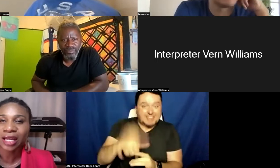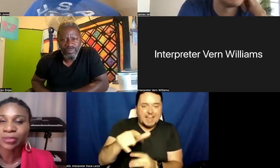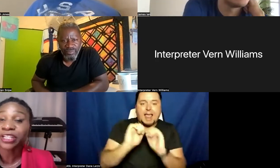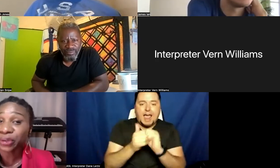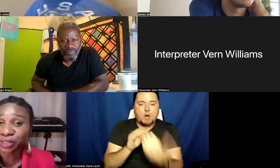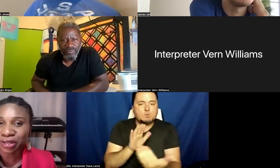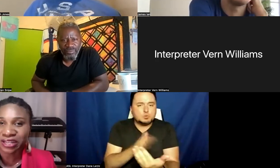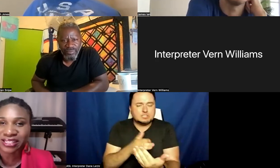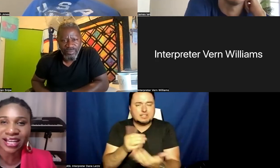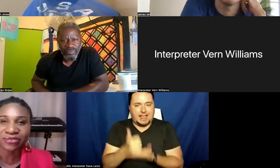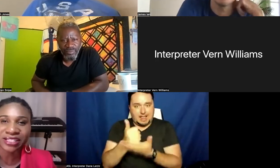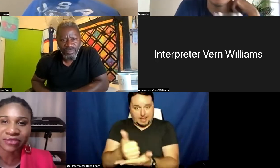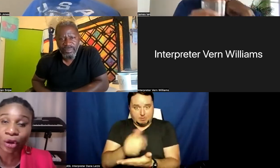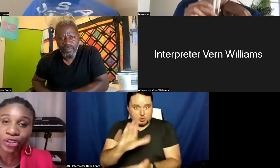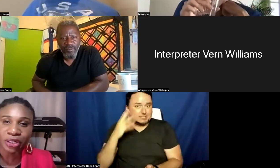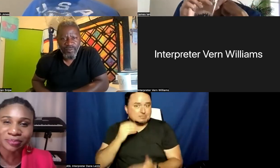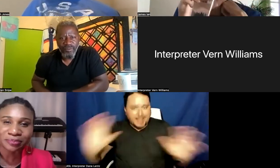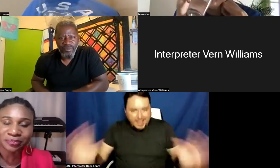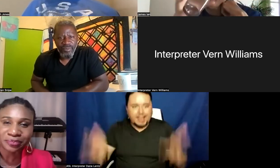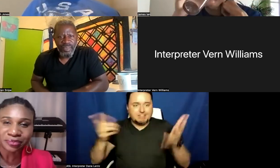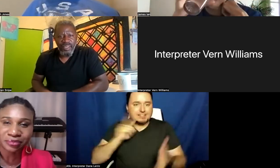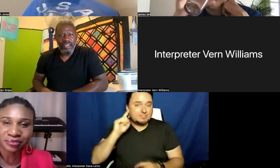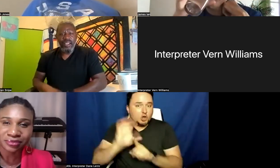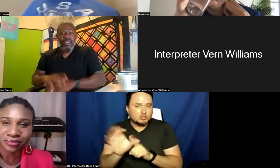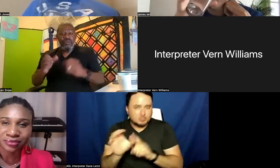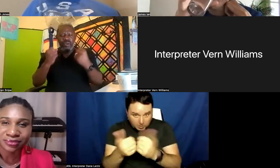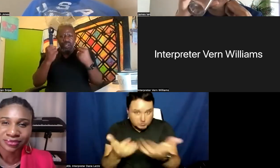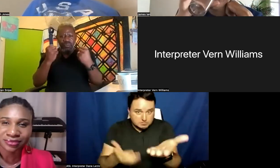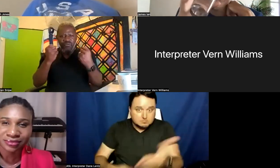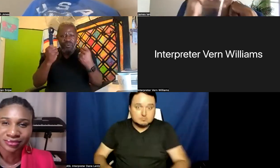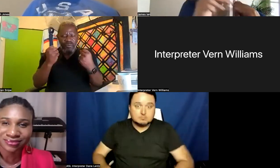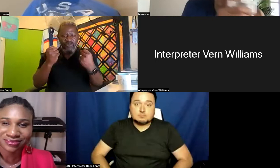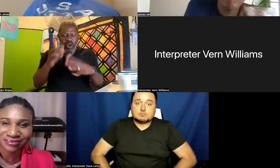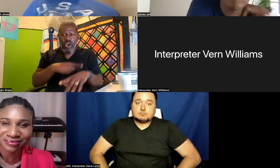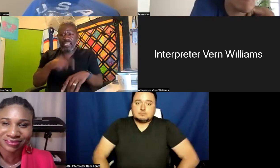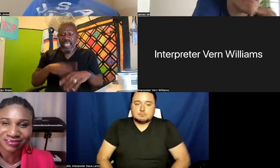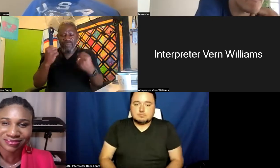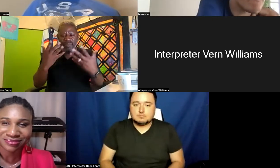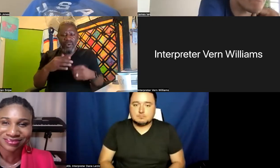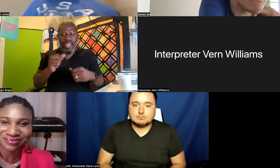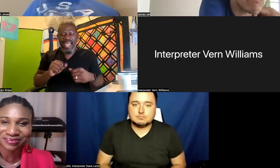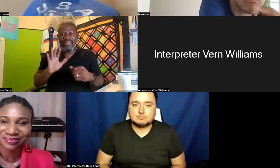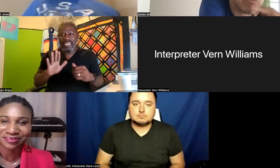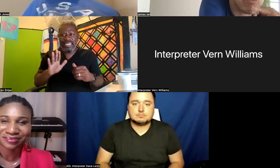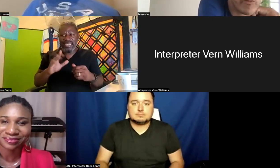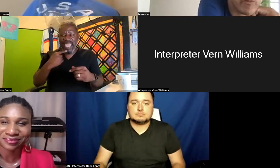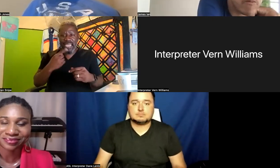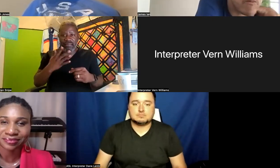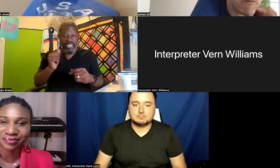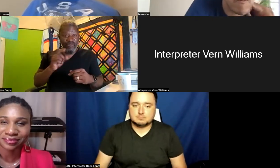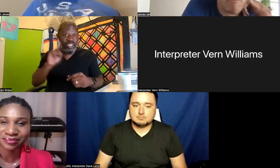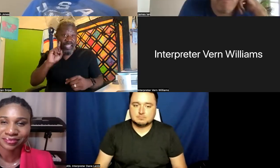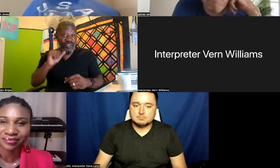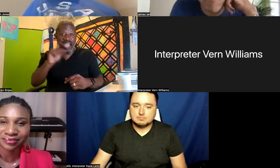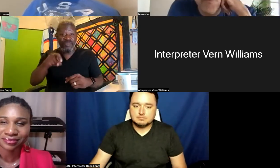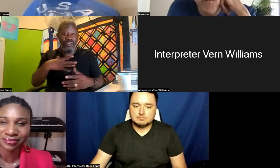has helped, in your experience, elevate deaf culture? Well, for a long time, many people had this saying,